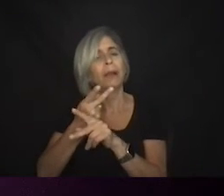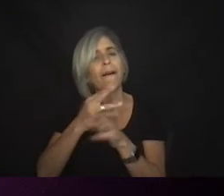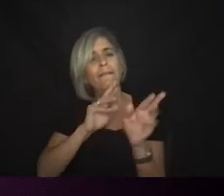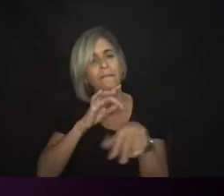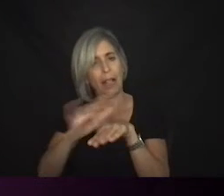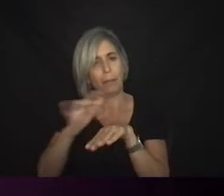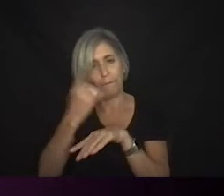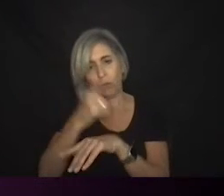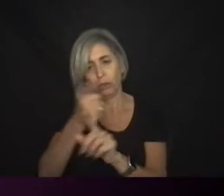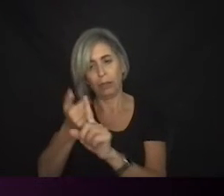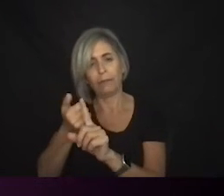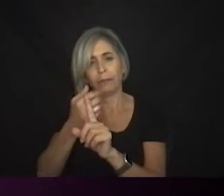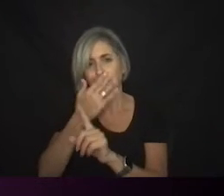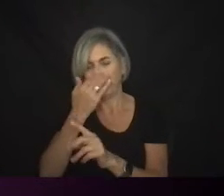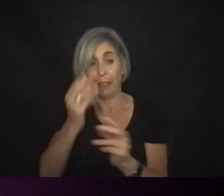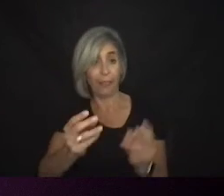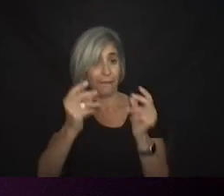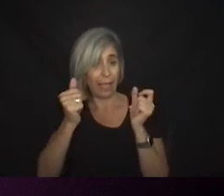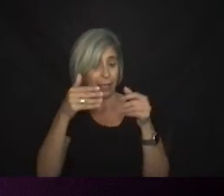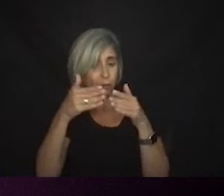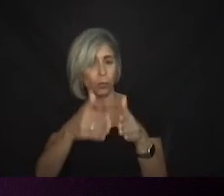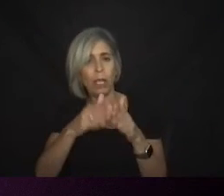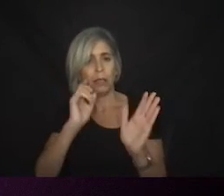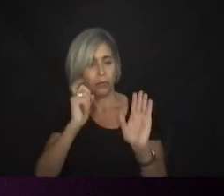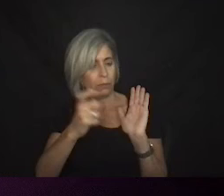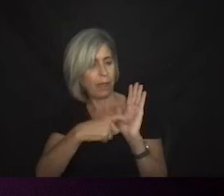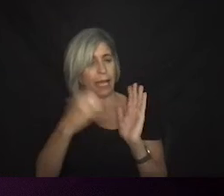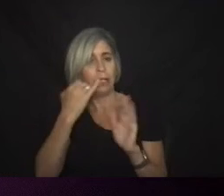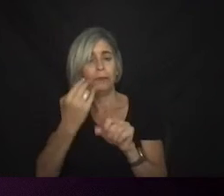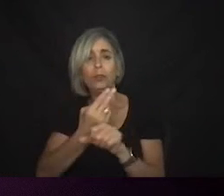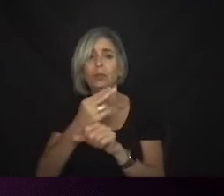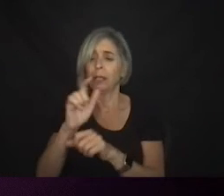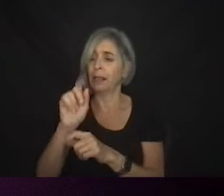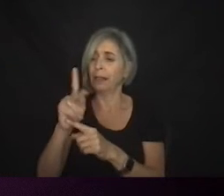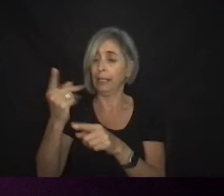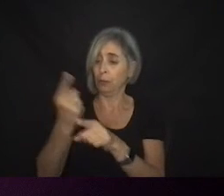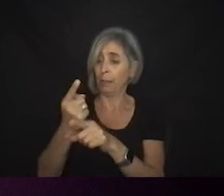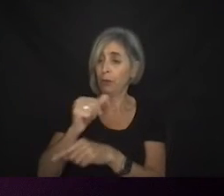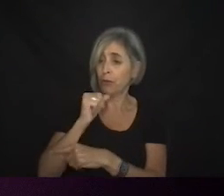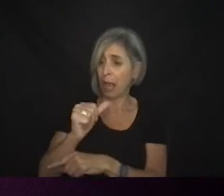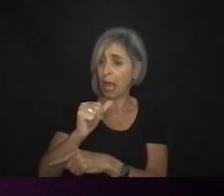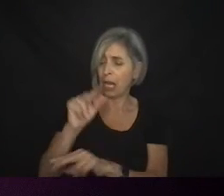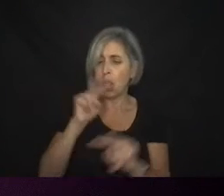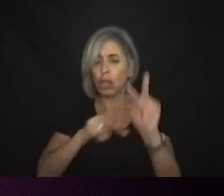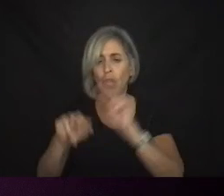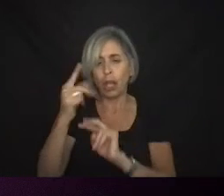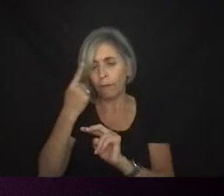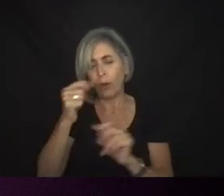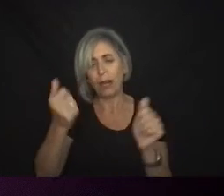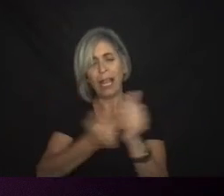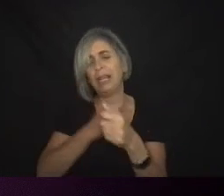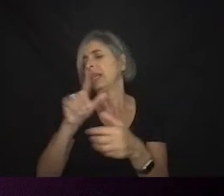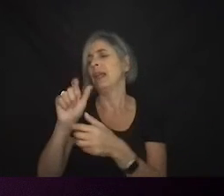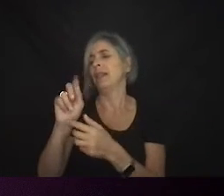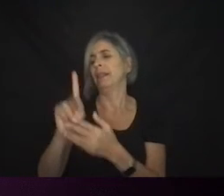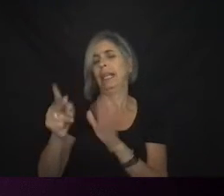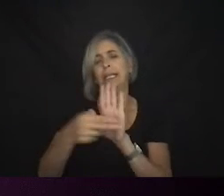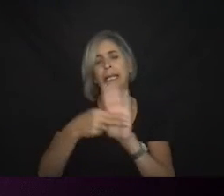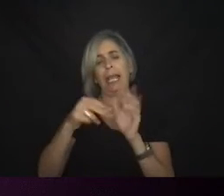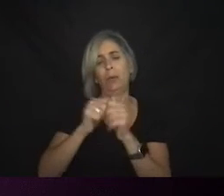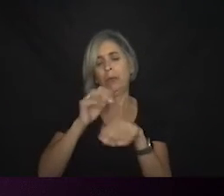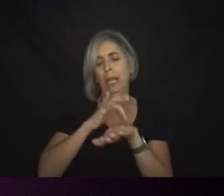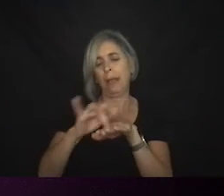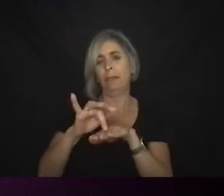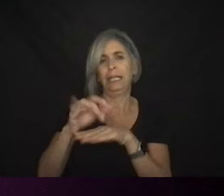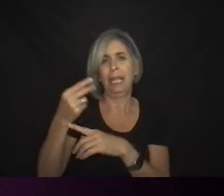And then kind of like the quick way to spot if you're using links properly or not is to look for any link tag with an